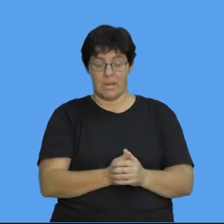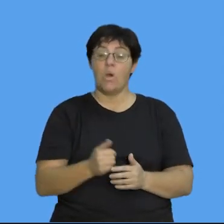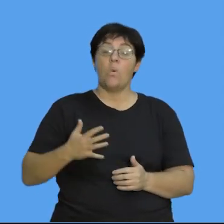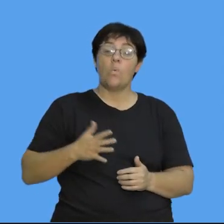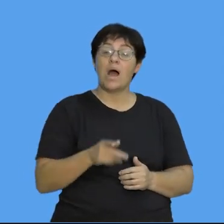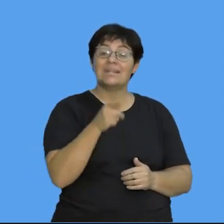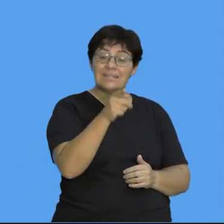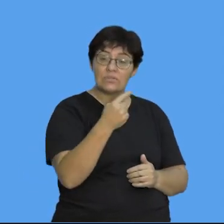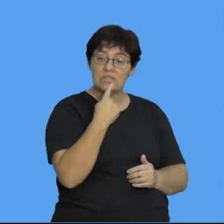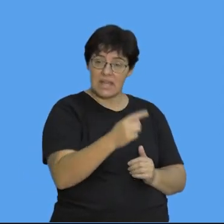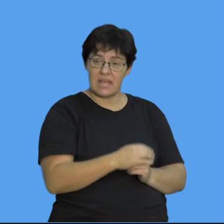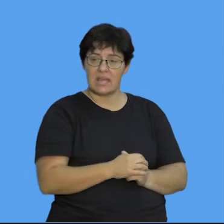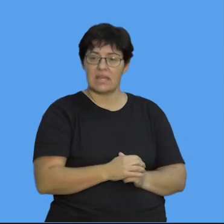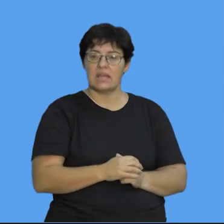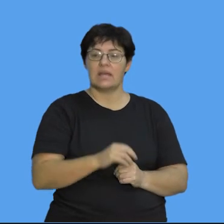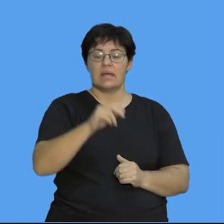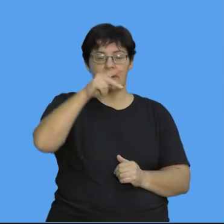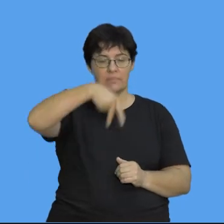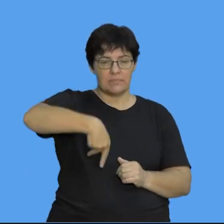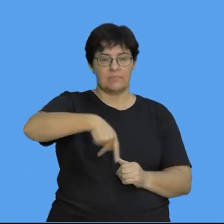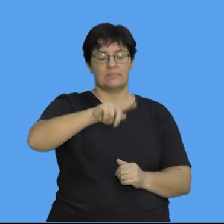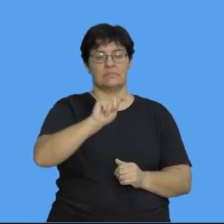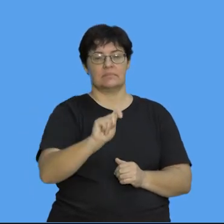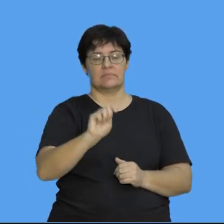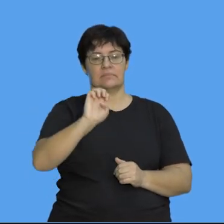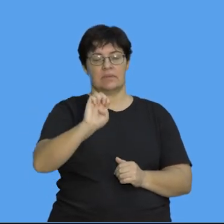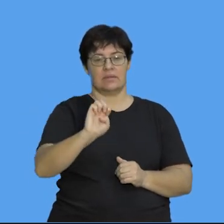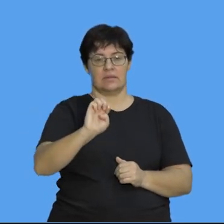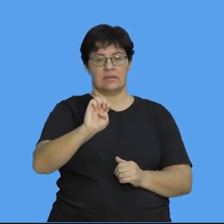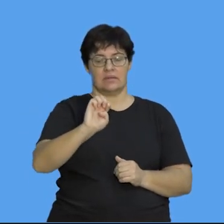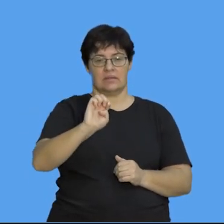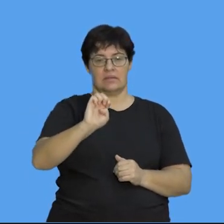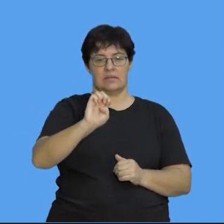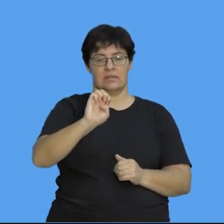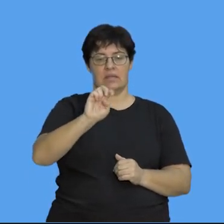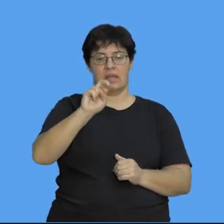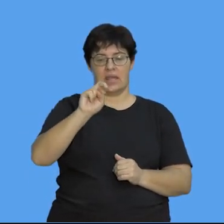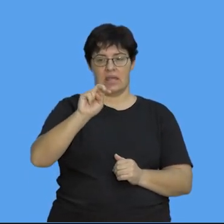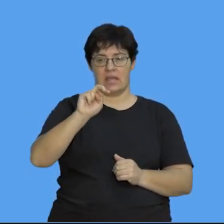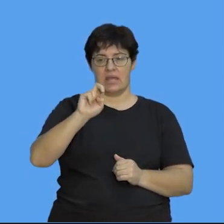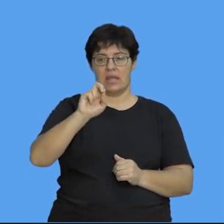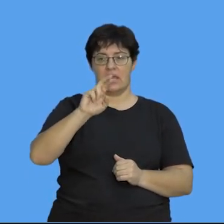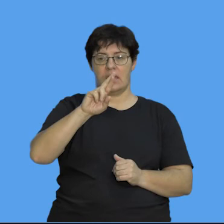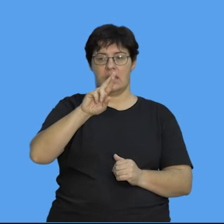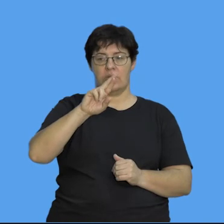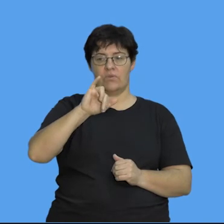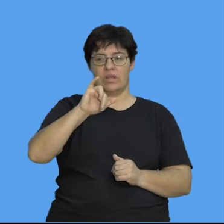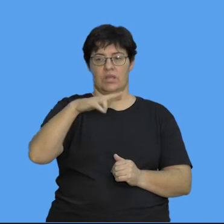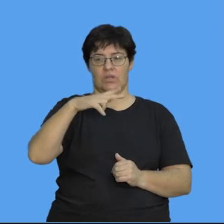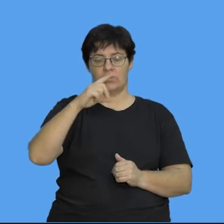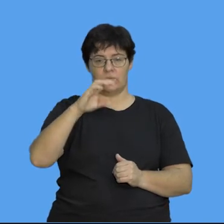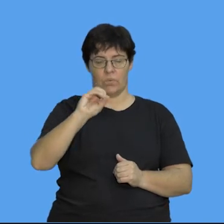wants you, and that's the long one. And if you say it phonetically, pteridophyte,